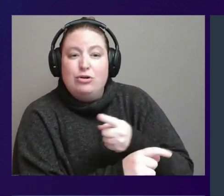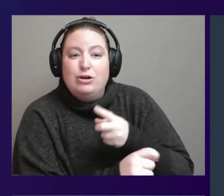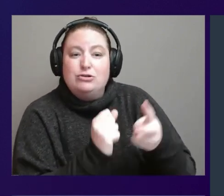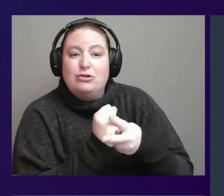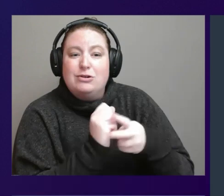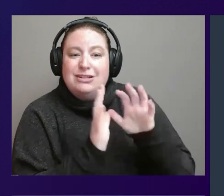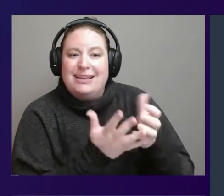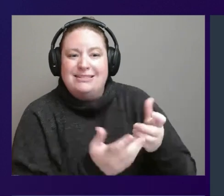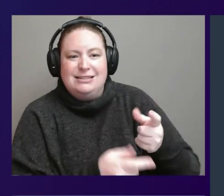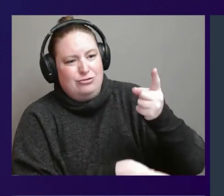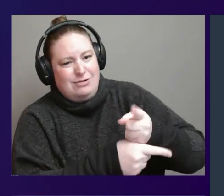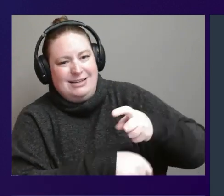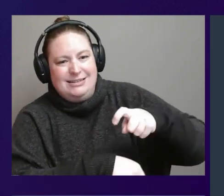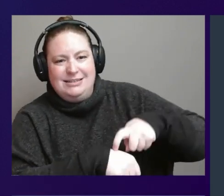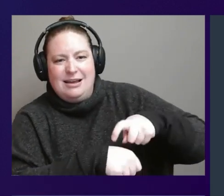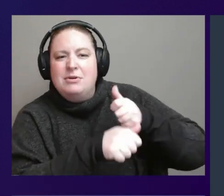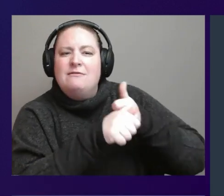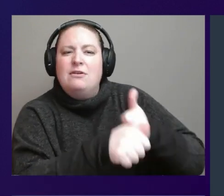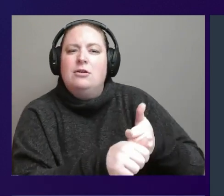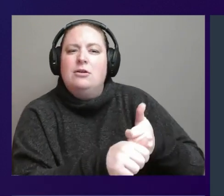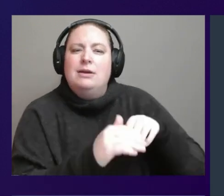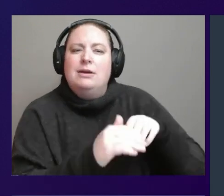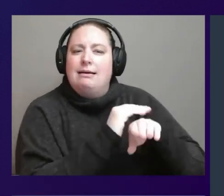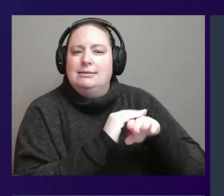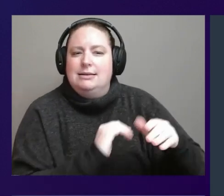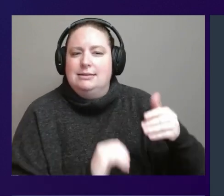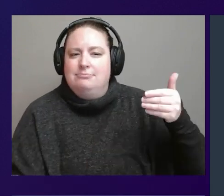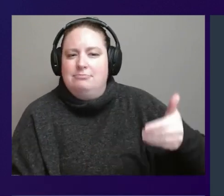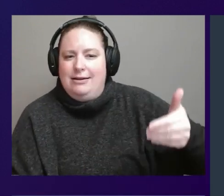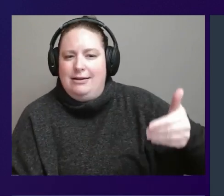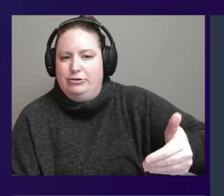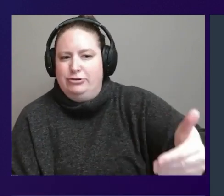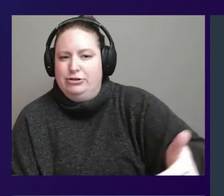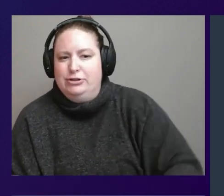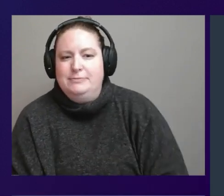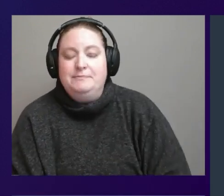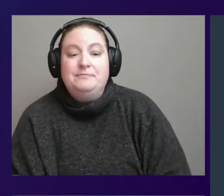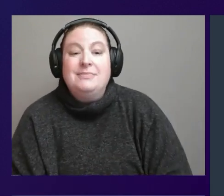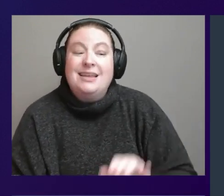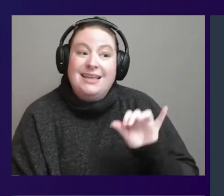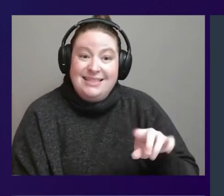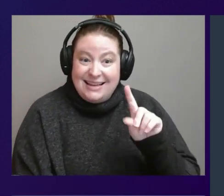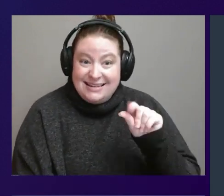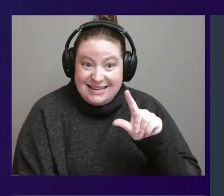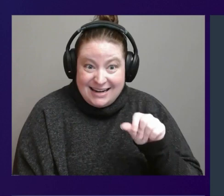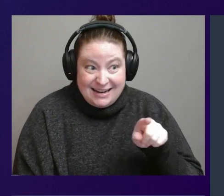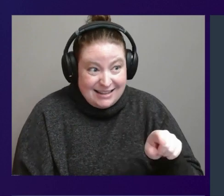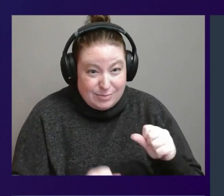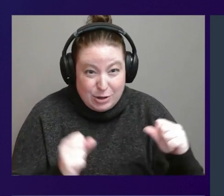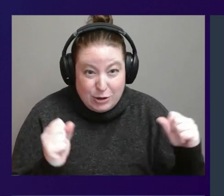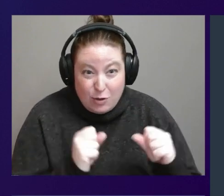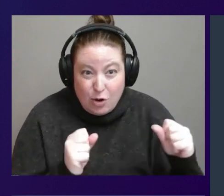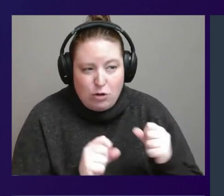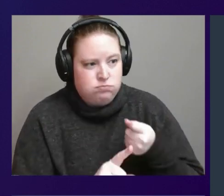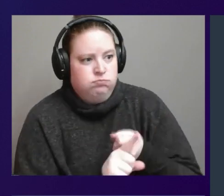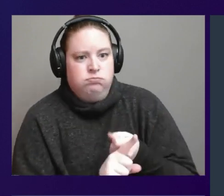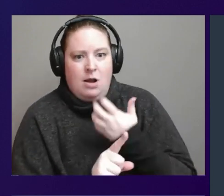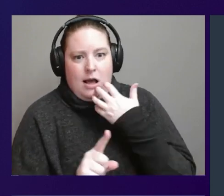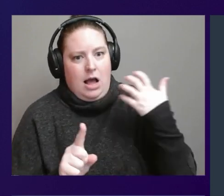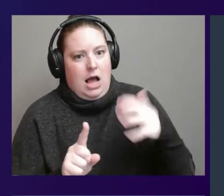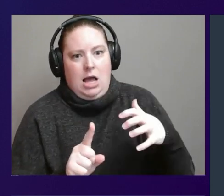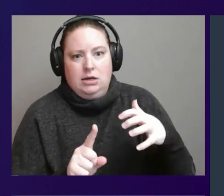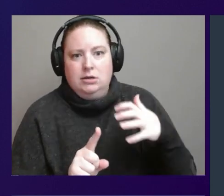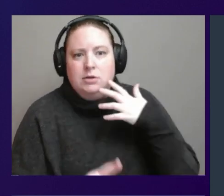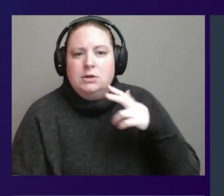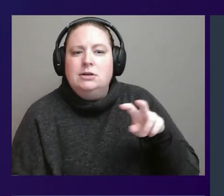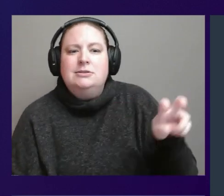file access patterns. So when that data set that has been sitting cold for months suddenly becomes hot again, it gets transitioned automatically to